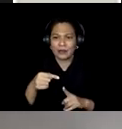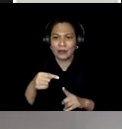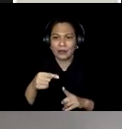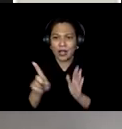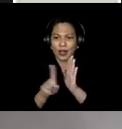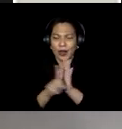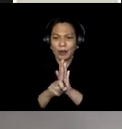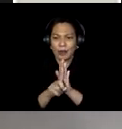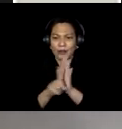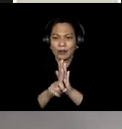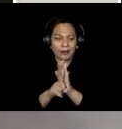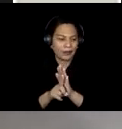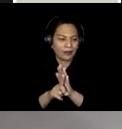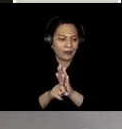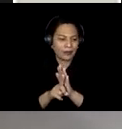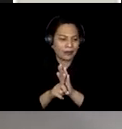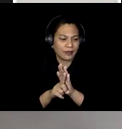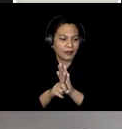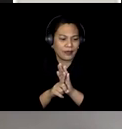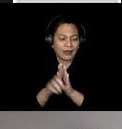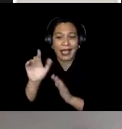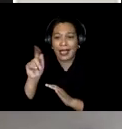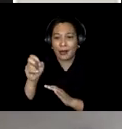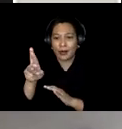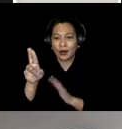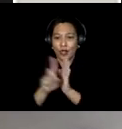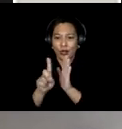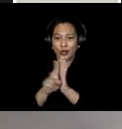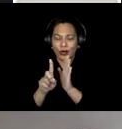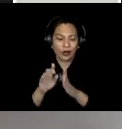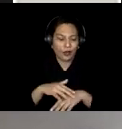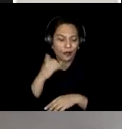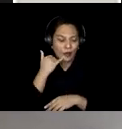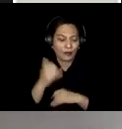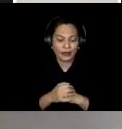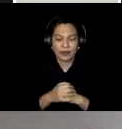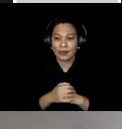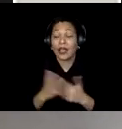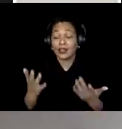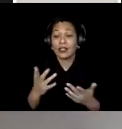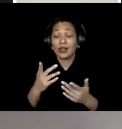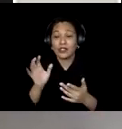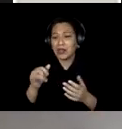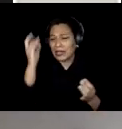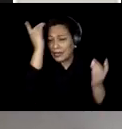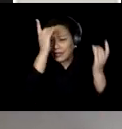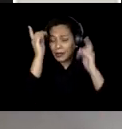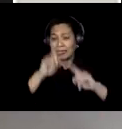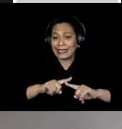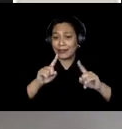Sorry. We just got an Amber Alert here. Yeah, so you can think of different